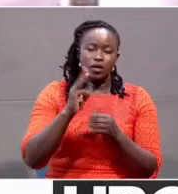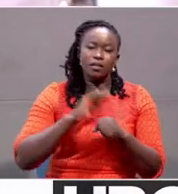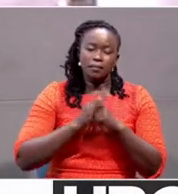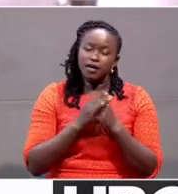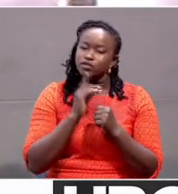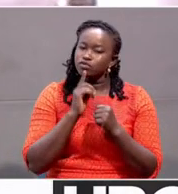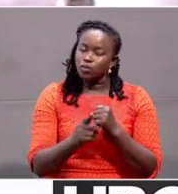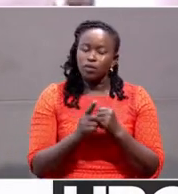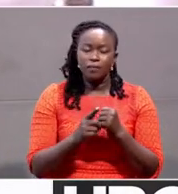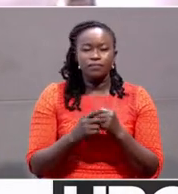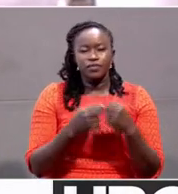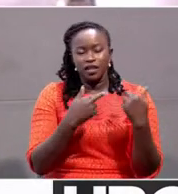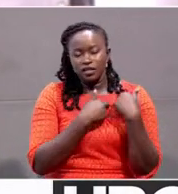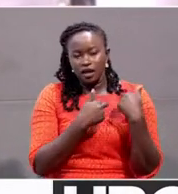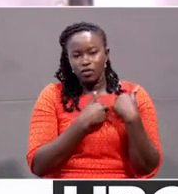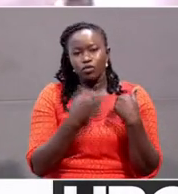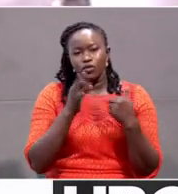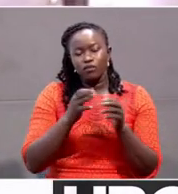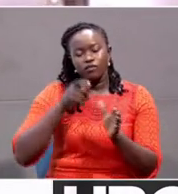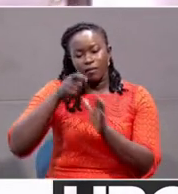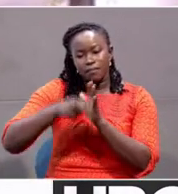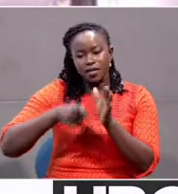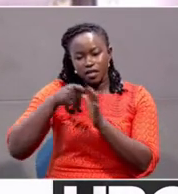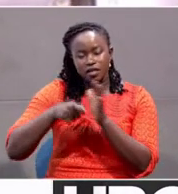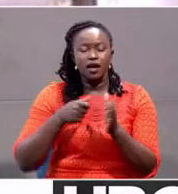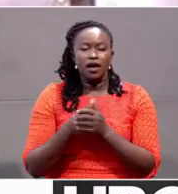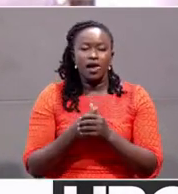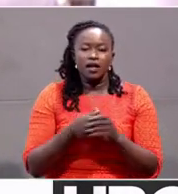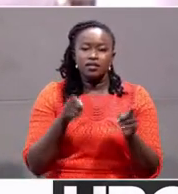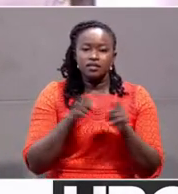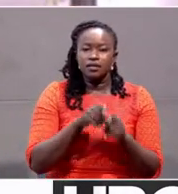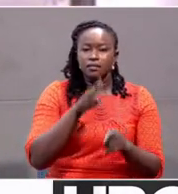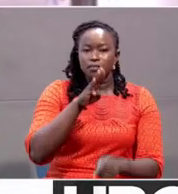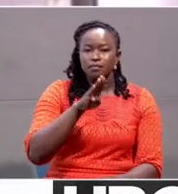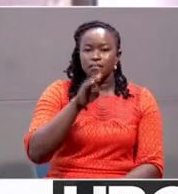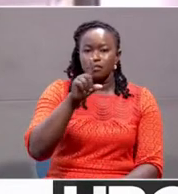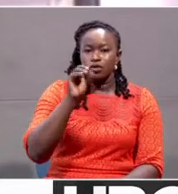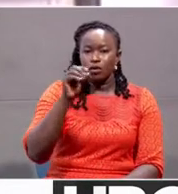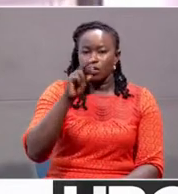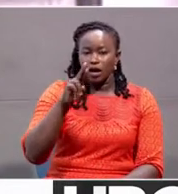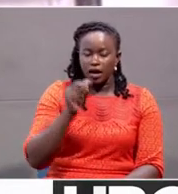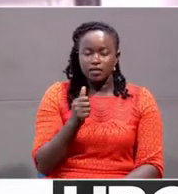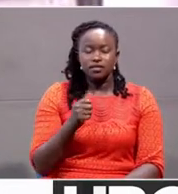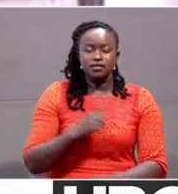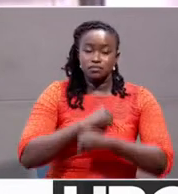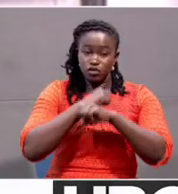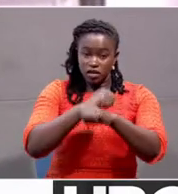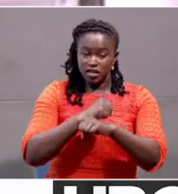the role of the media and bloggers is protected.